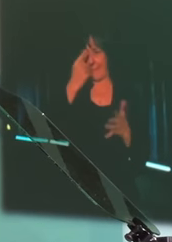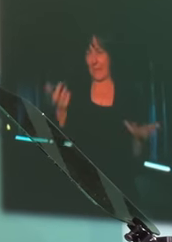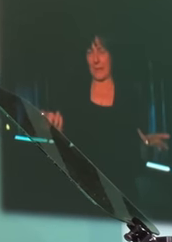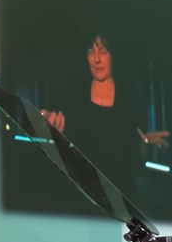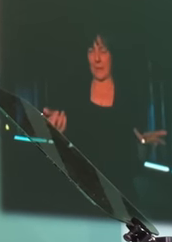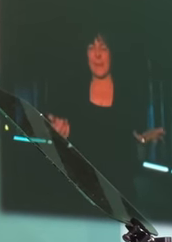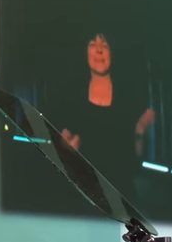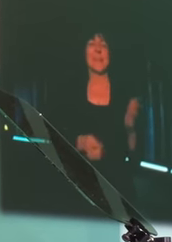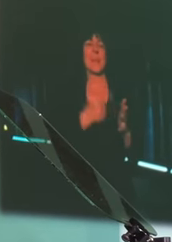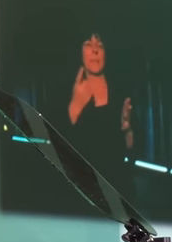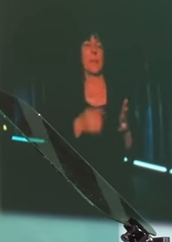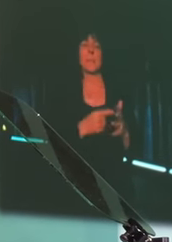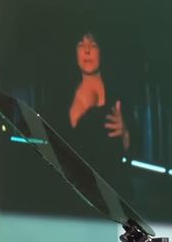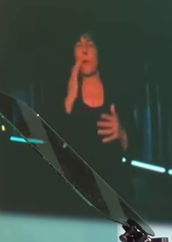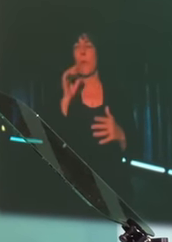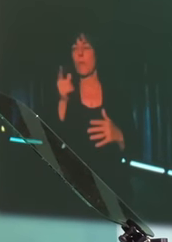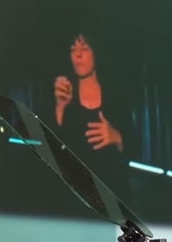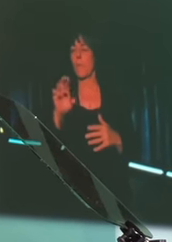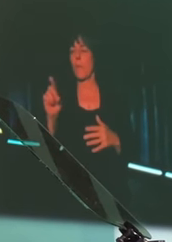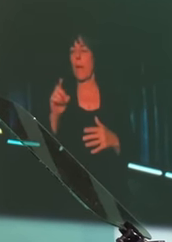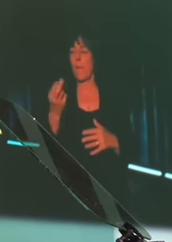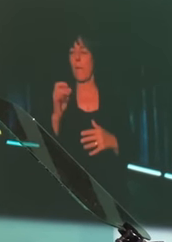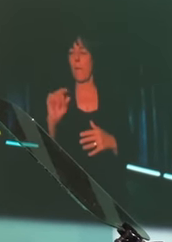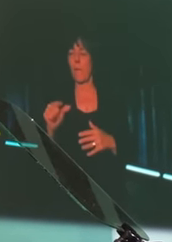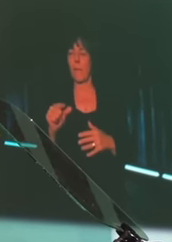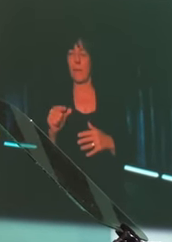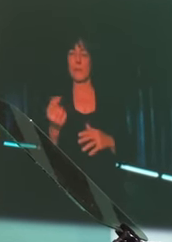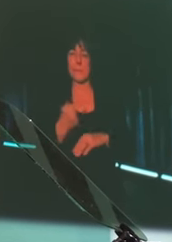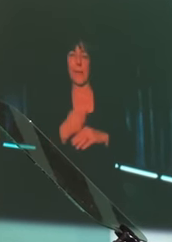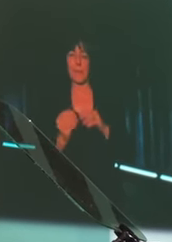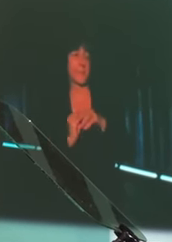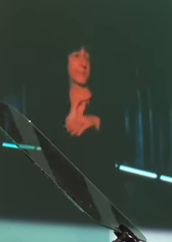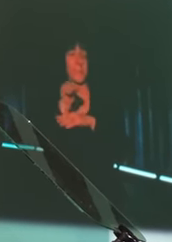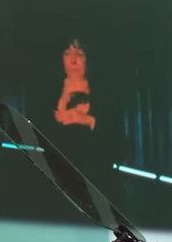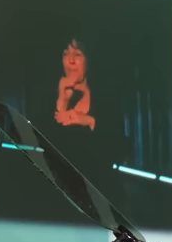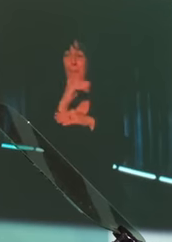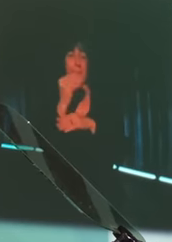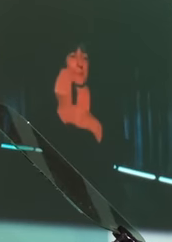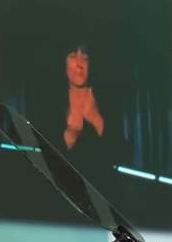Sometimes, you know, Groundhog Day was just like not that long ago, and